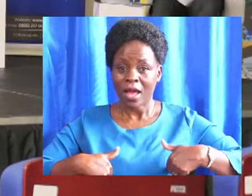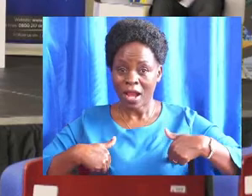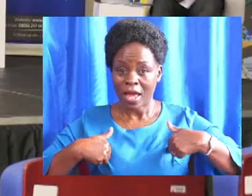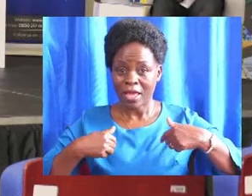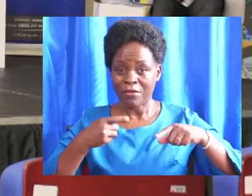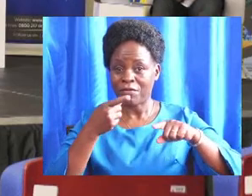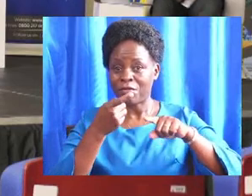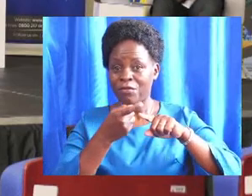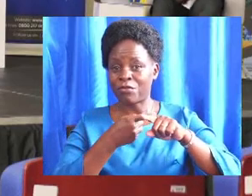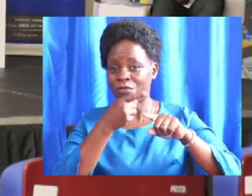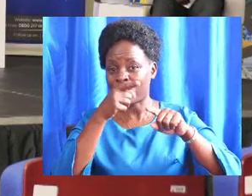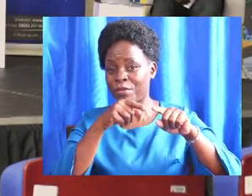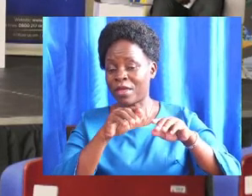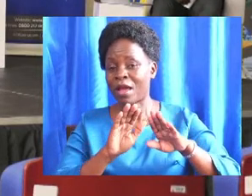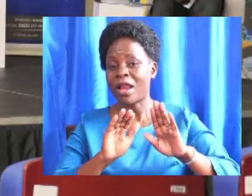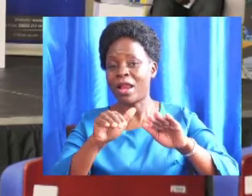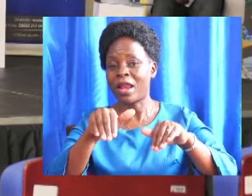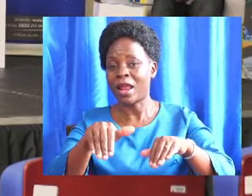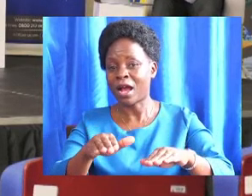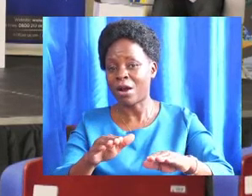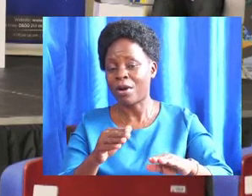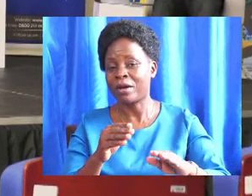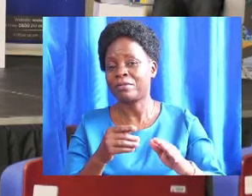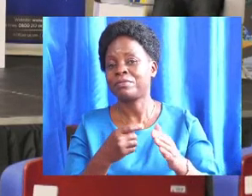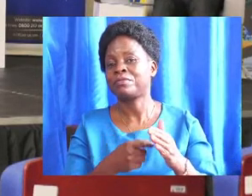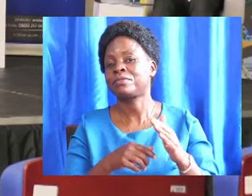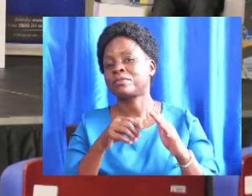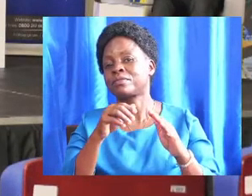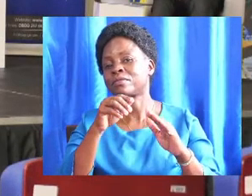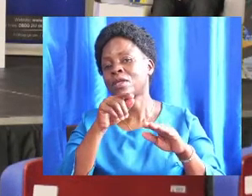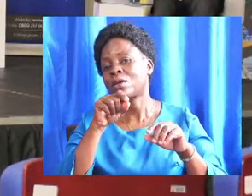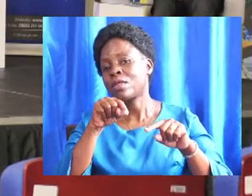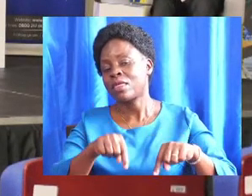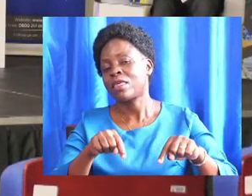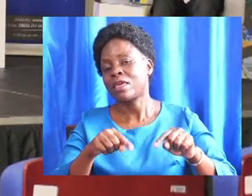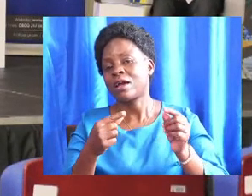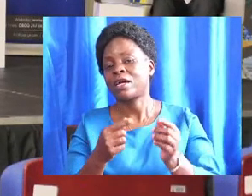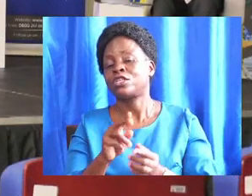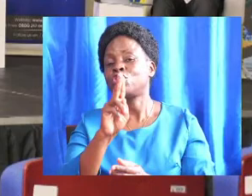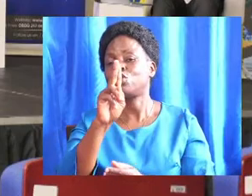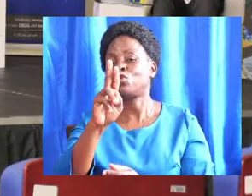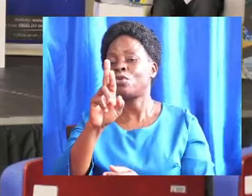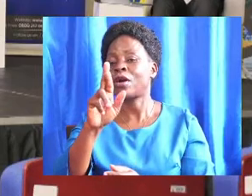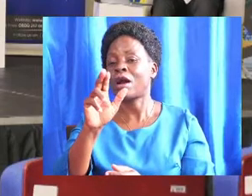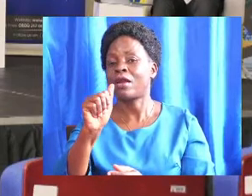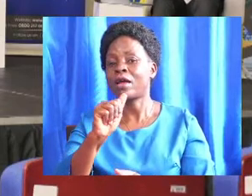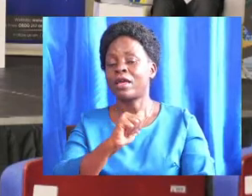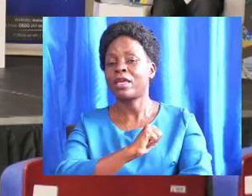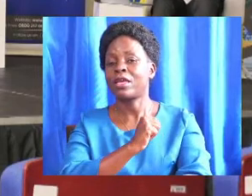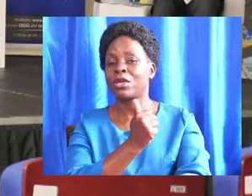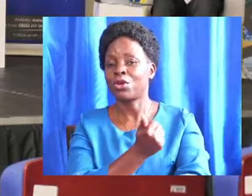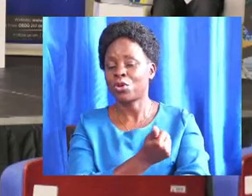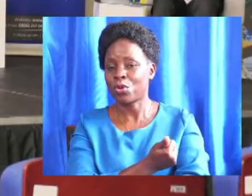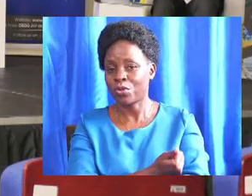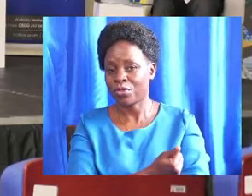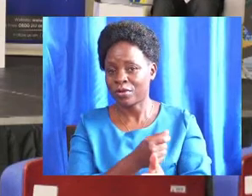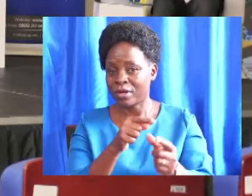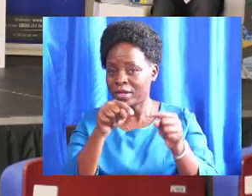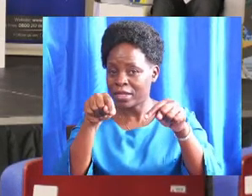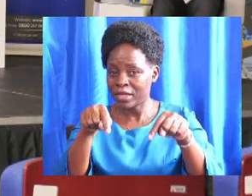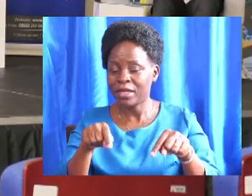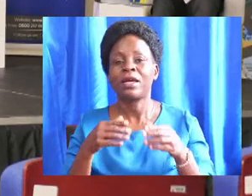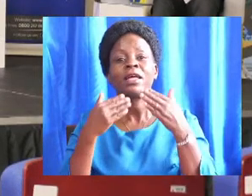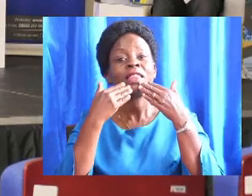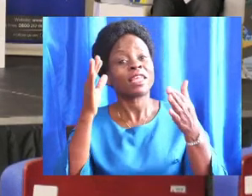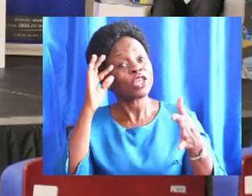Hall at Nakawa in Kampala, right here at the Uganda Revenue Authority head office. Thank you